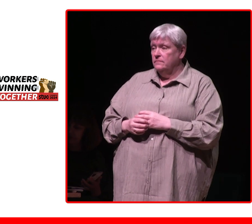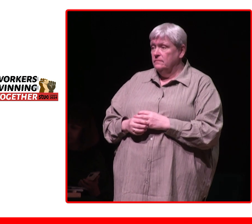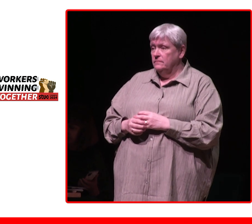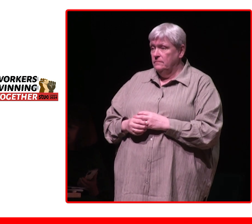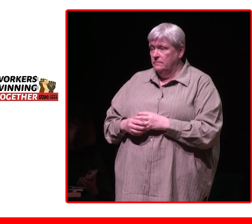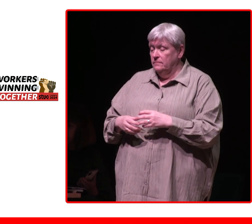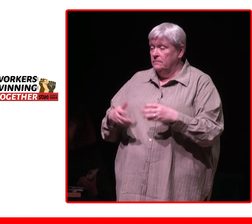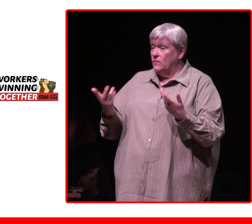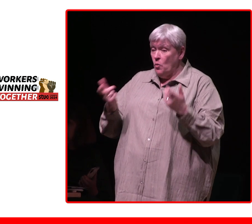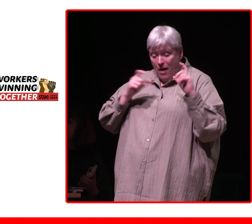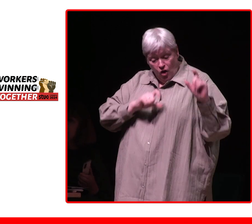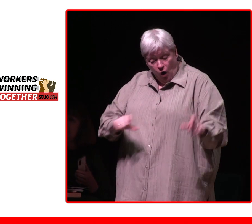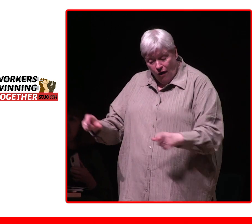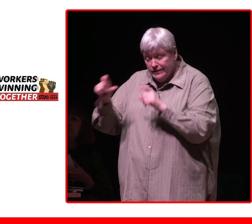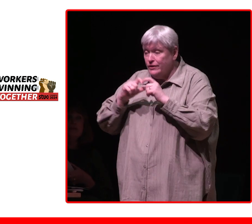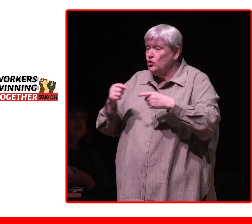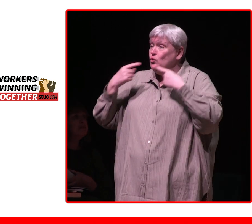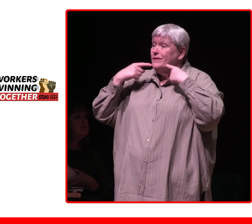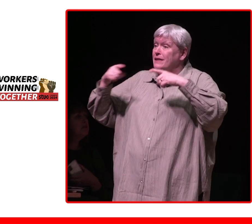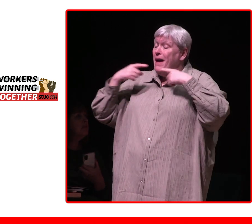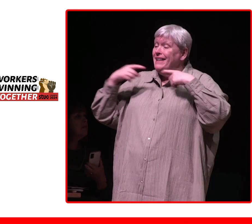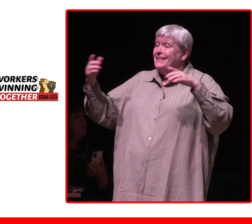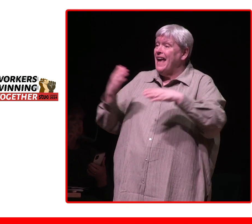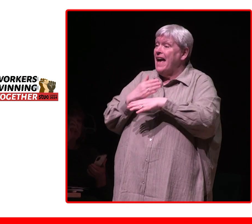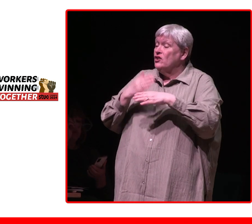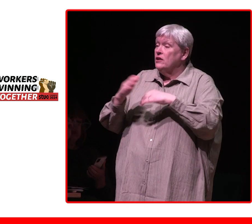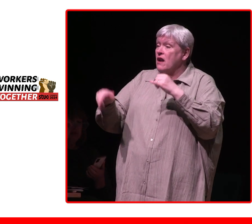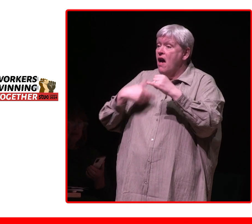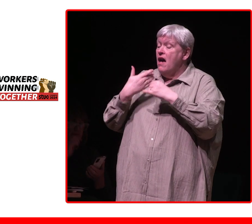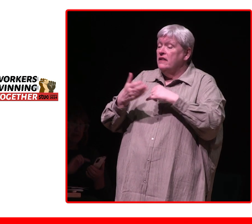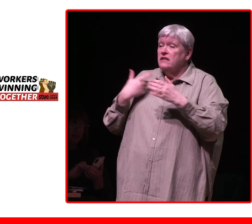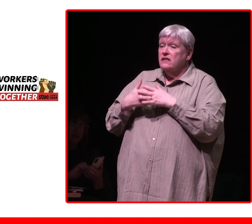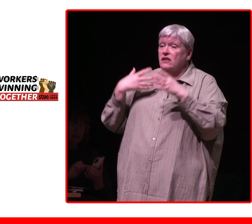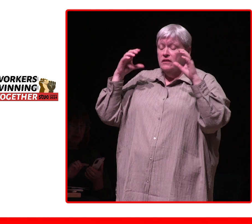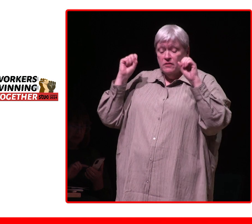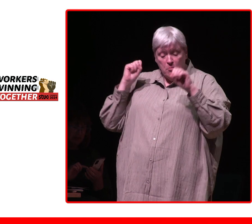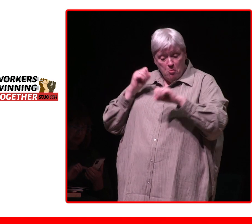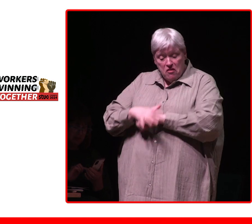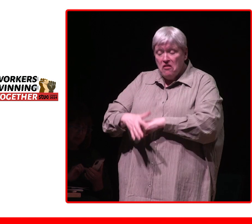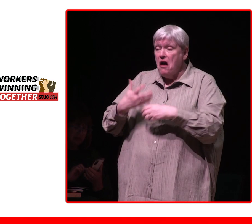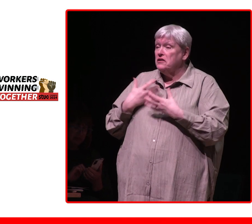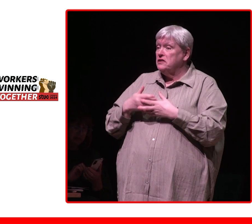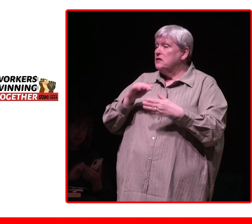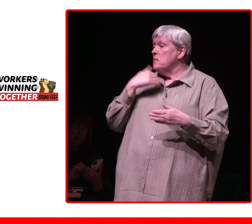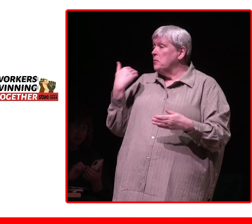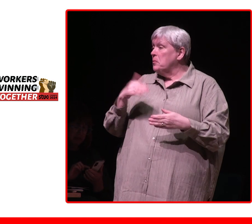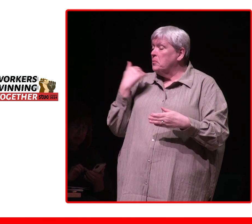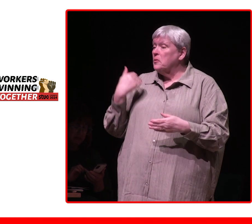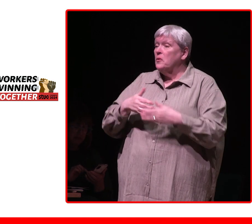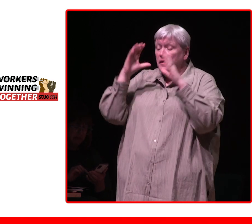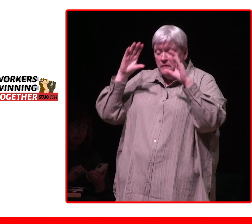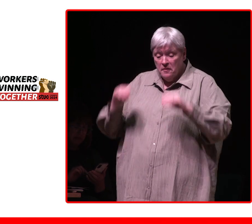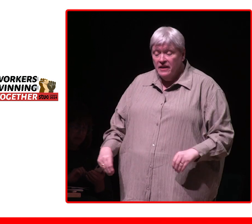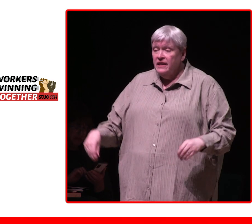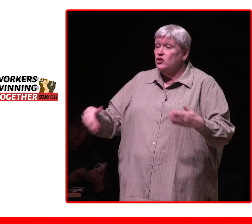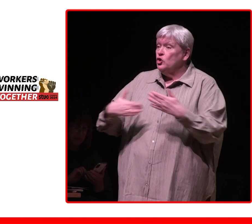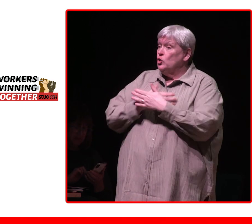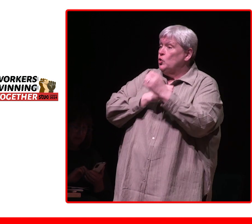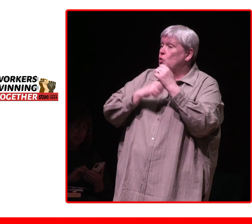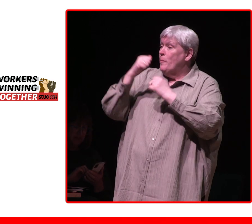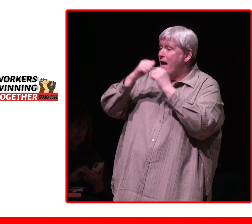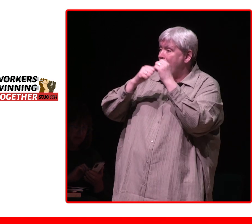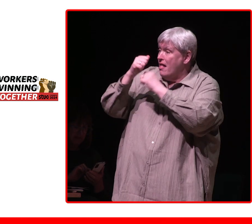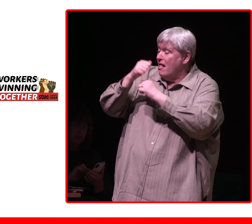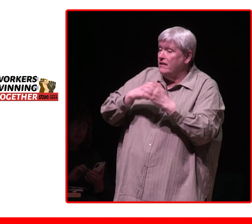And we will keep on demanding action until the bloodshed ends, until the rebuilding is completed, until